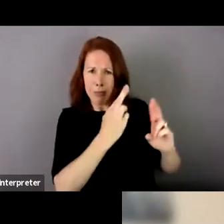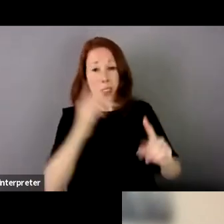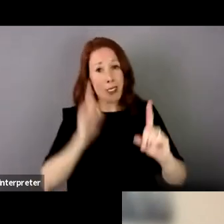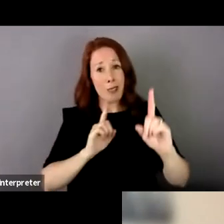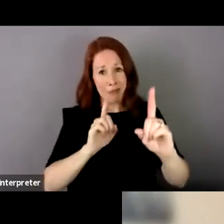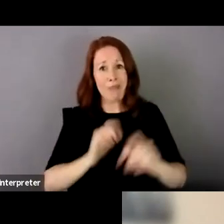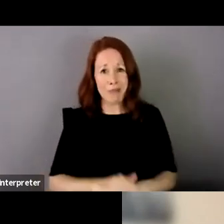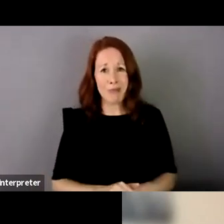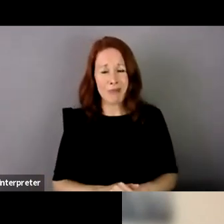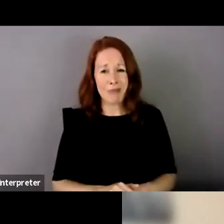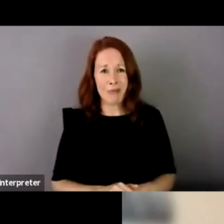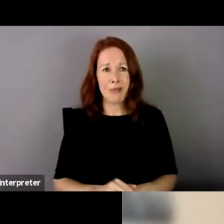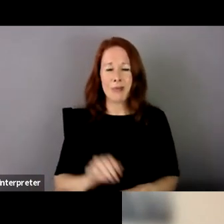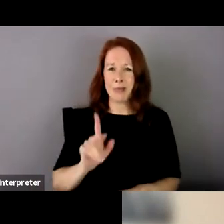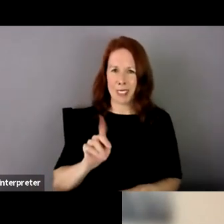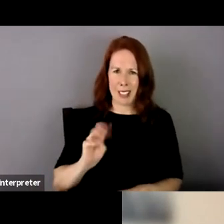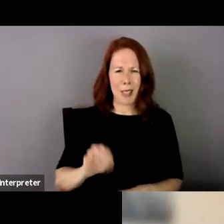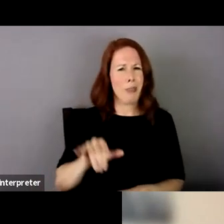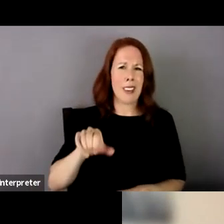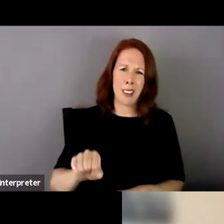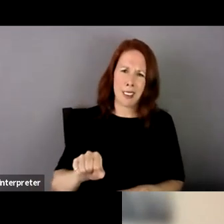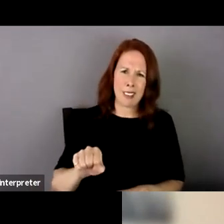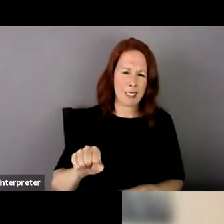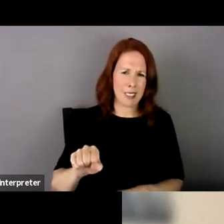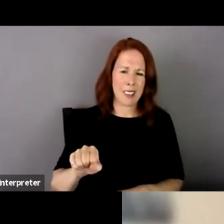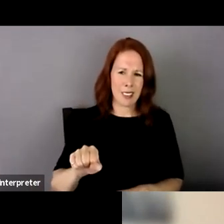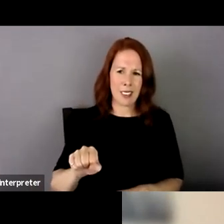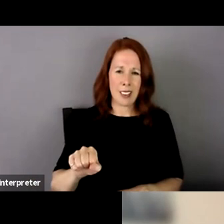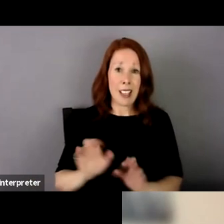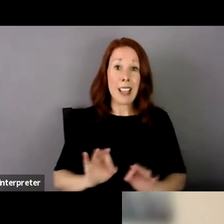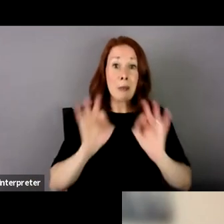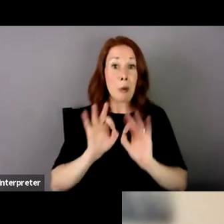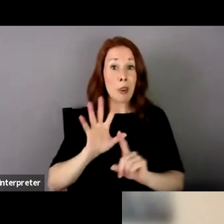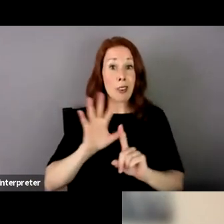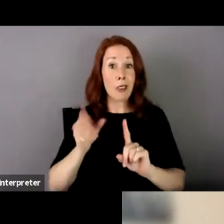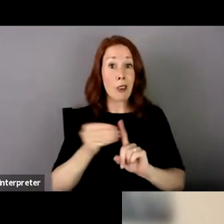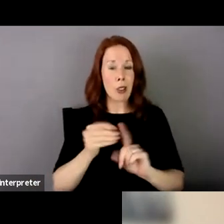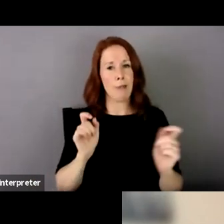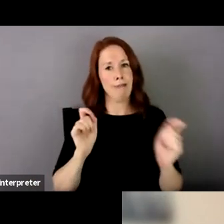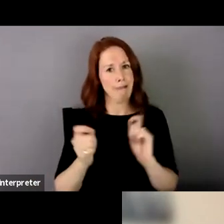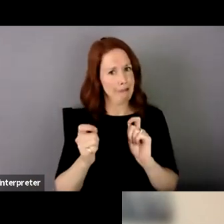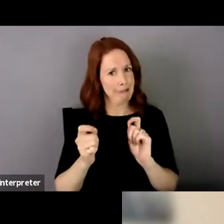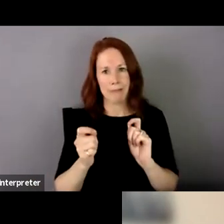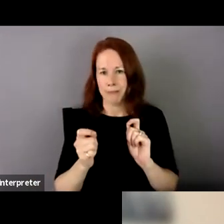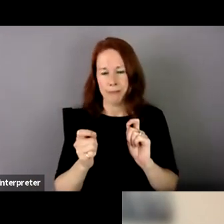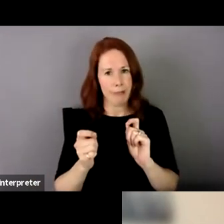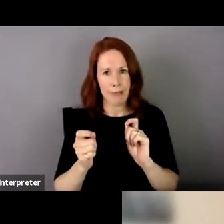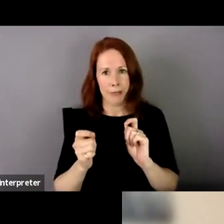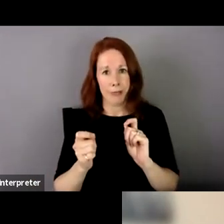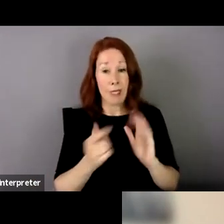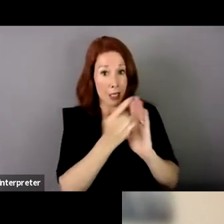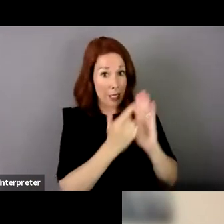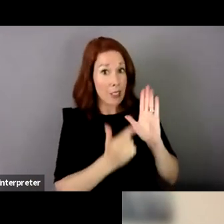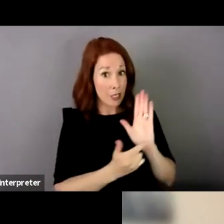Yes, thanks for that. And I mean, part of that is changing our culture, really, and not just our